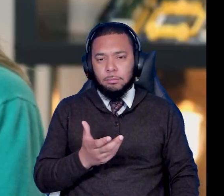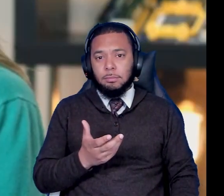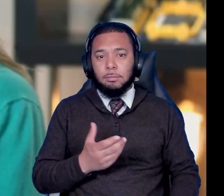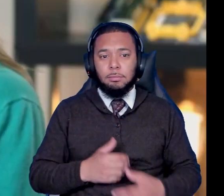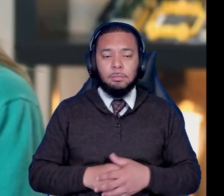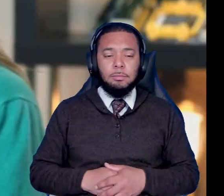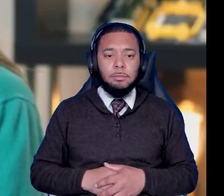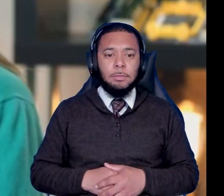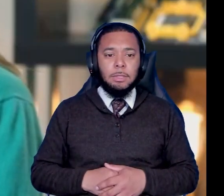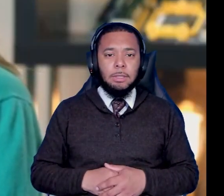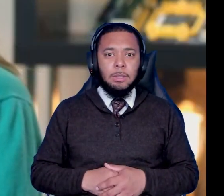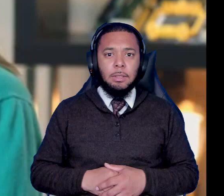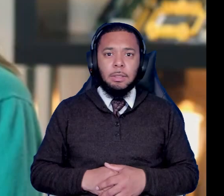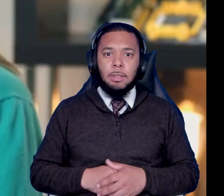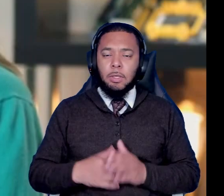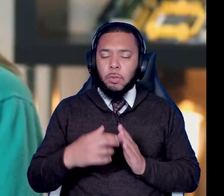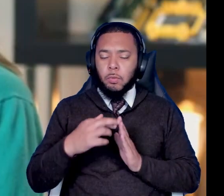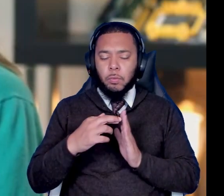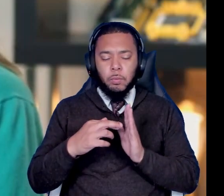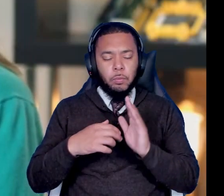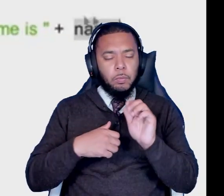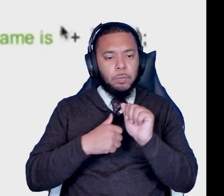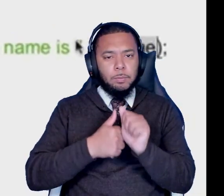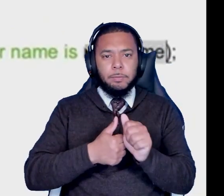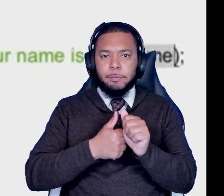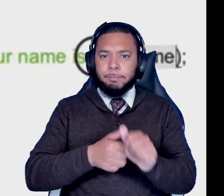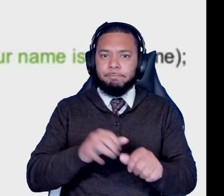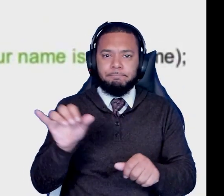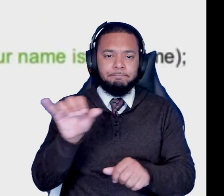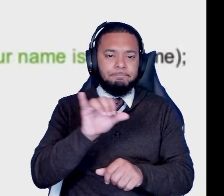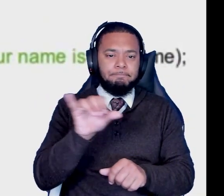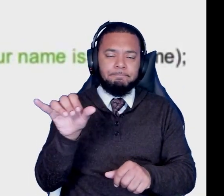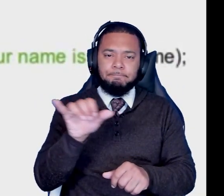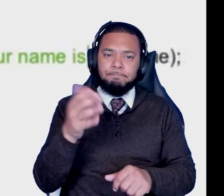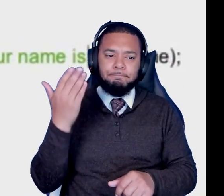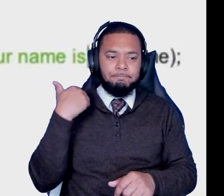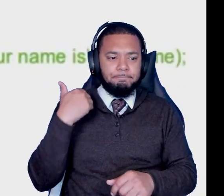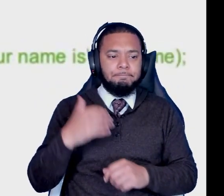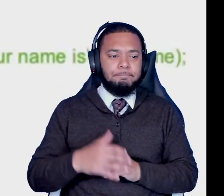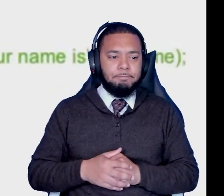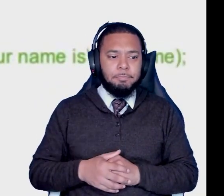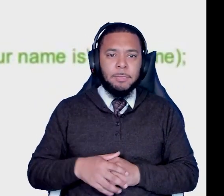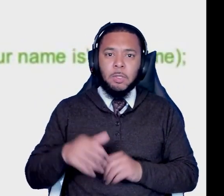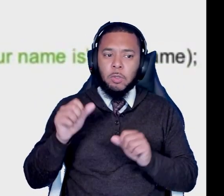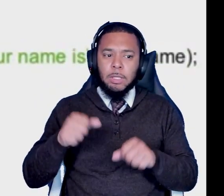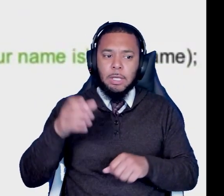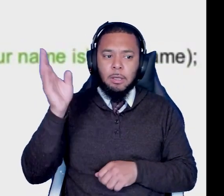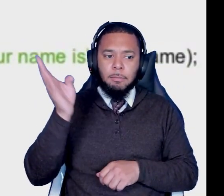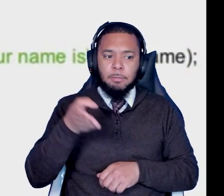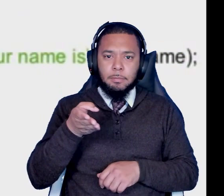And all of the same rules apply that we learned before. I can put in a backslash here.